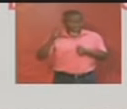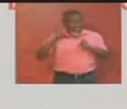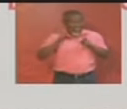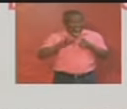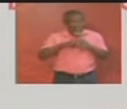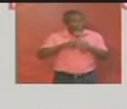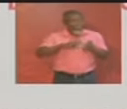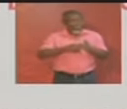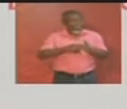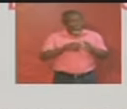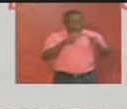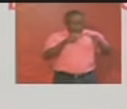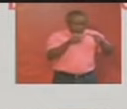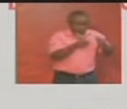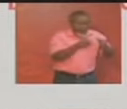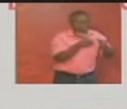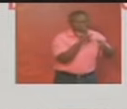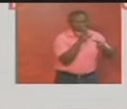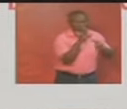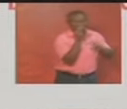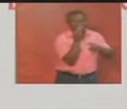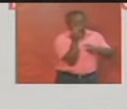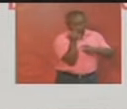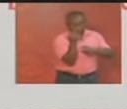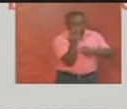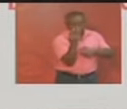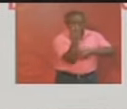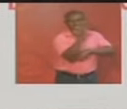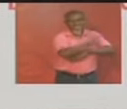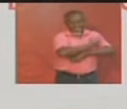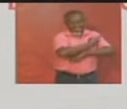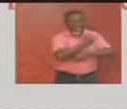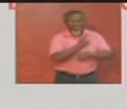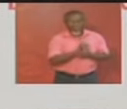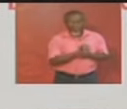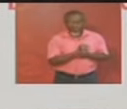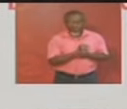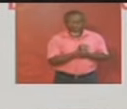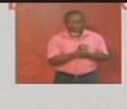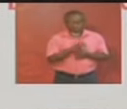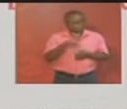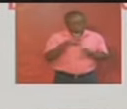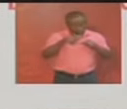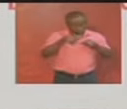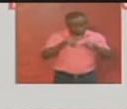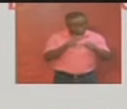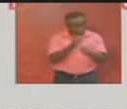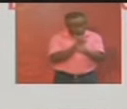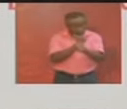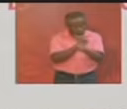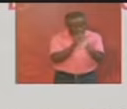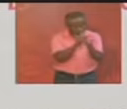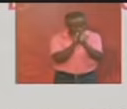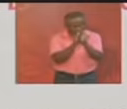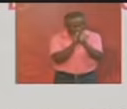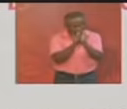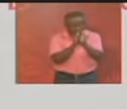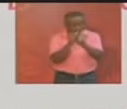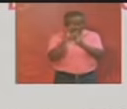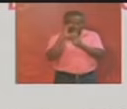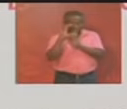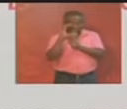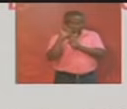persons from Trinidad to Tobago, we do work very closely with CAL as well as the Port Authority of Trinidad